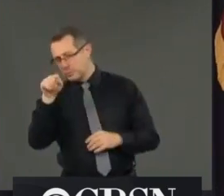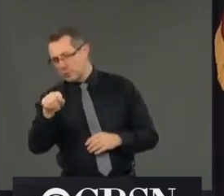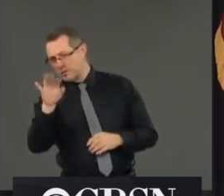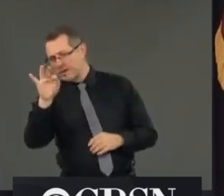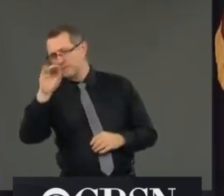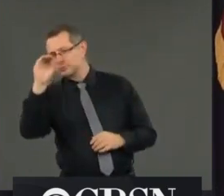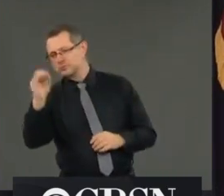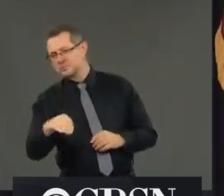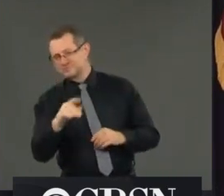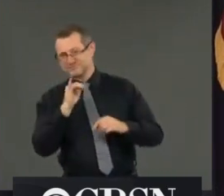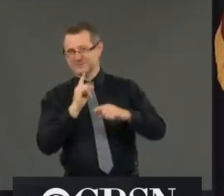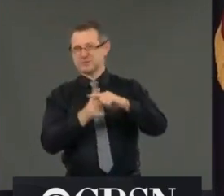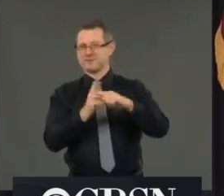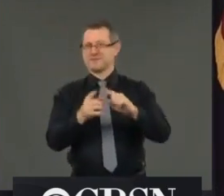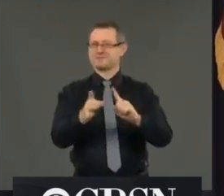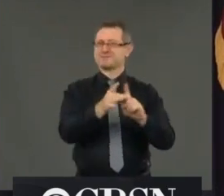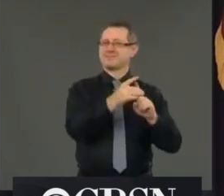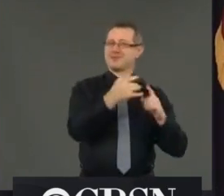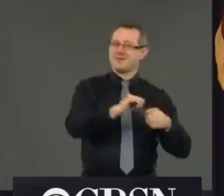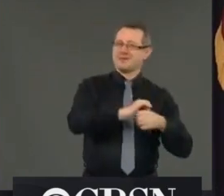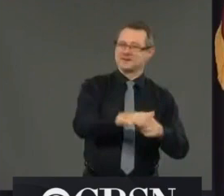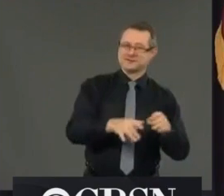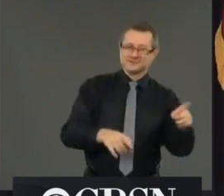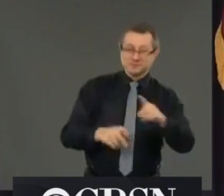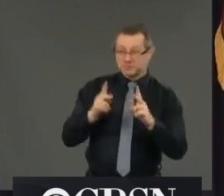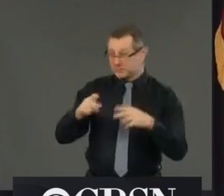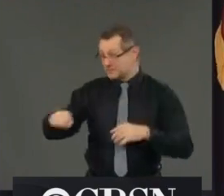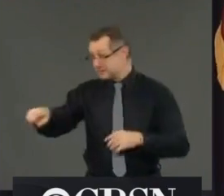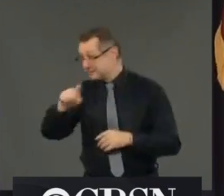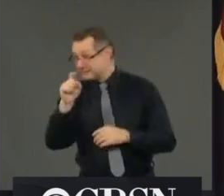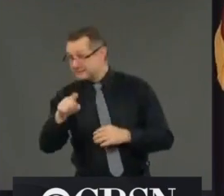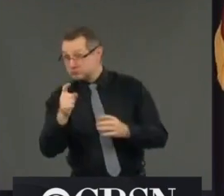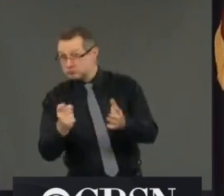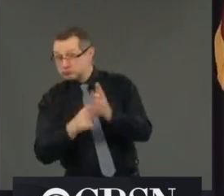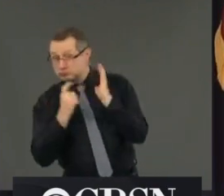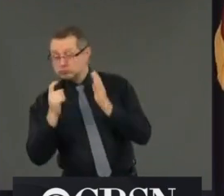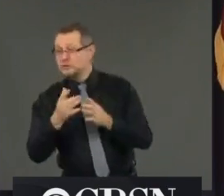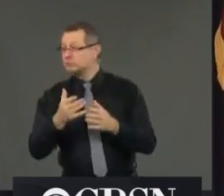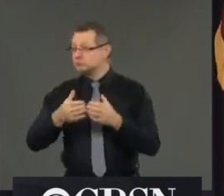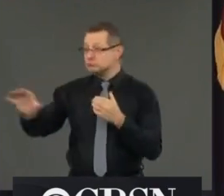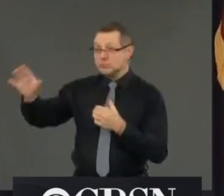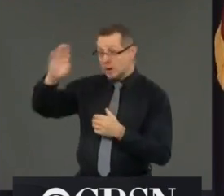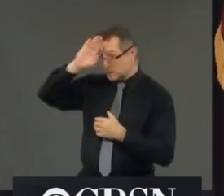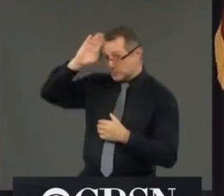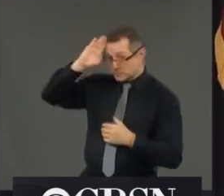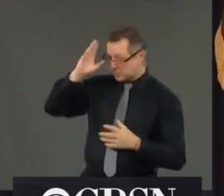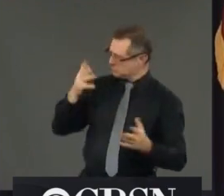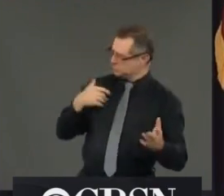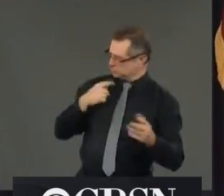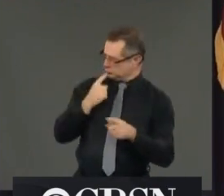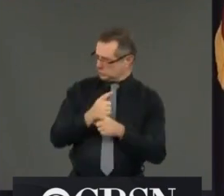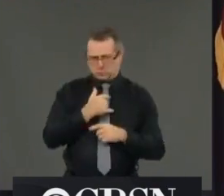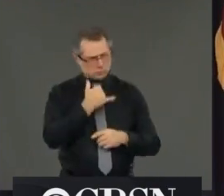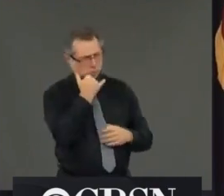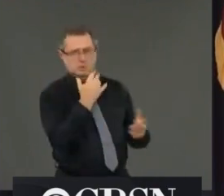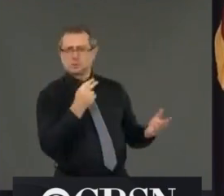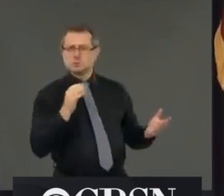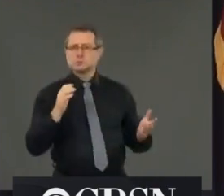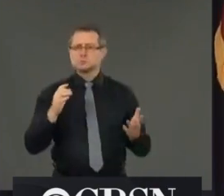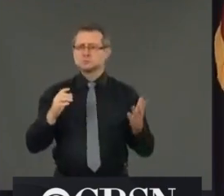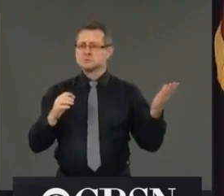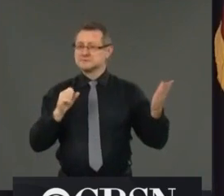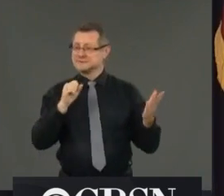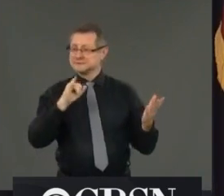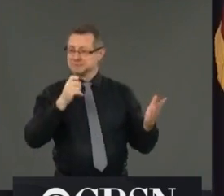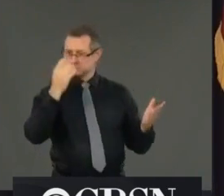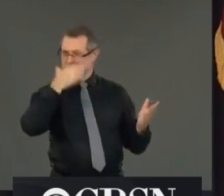appropriately either taken to the hospital if that was necessary, although in this instance, and Tony, correct me if I'm wrong, because they were all asymptomatic, I don't think that was necessary, or